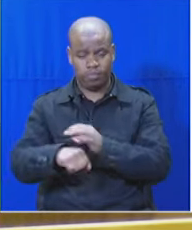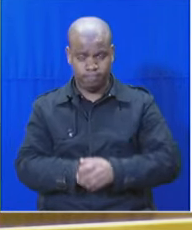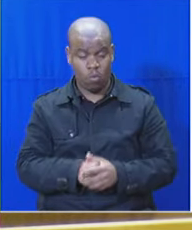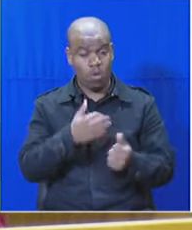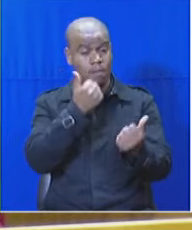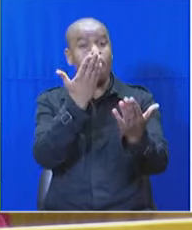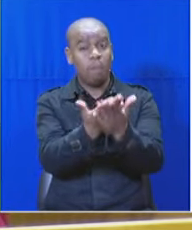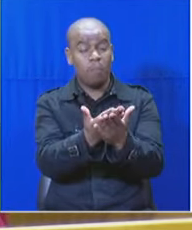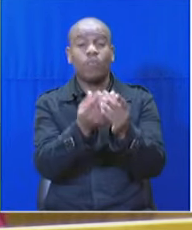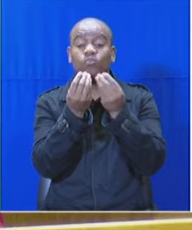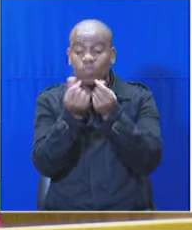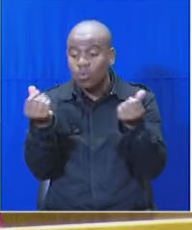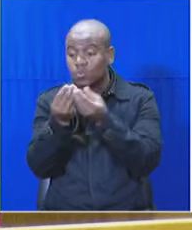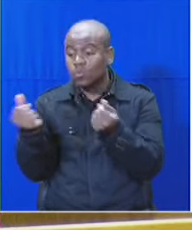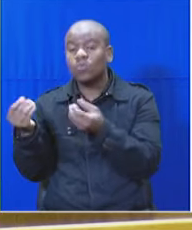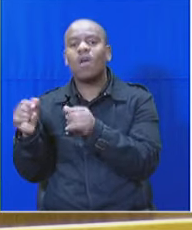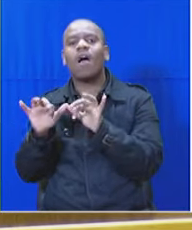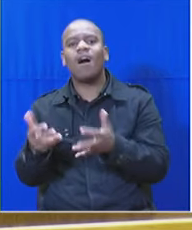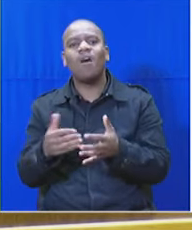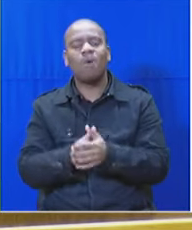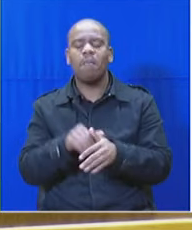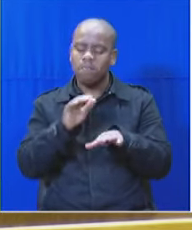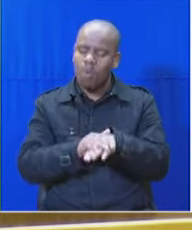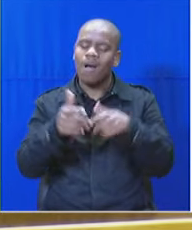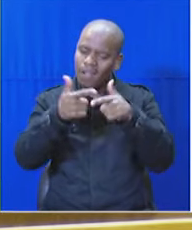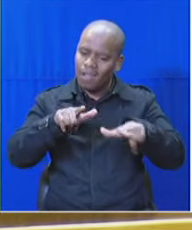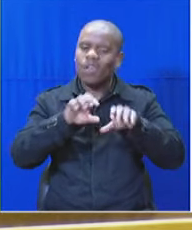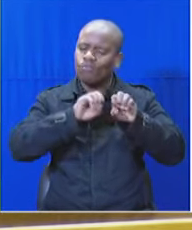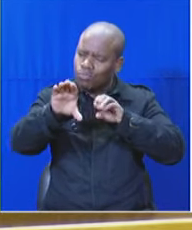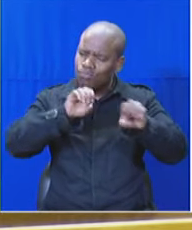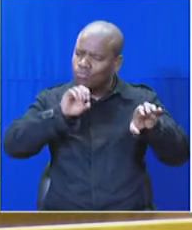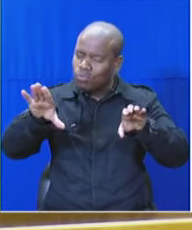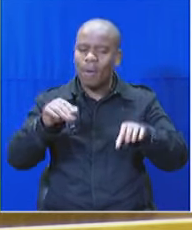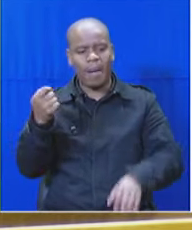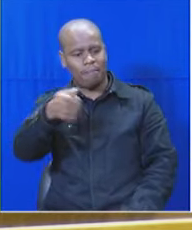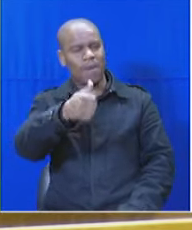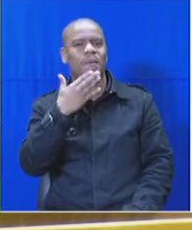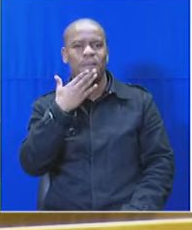land question is simple. Expropriate land without compensation